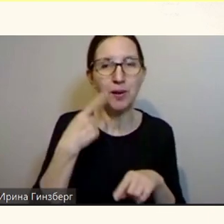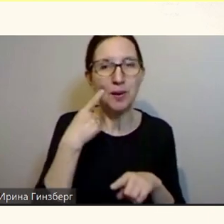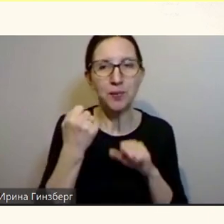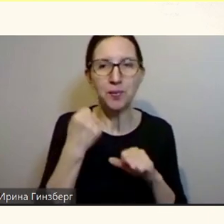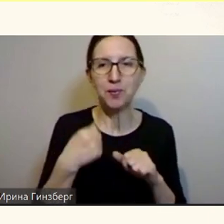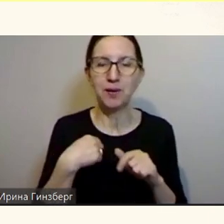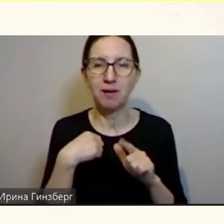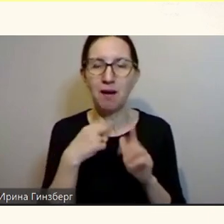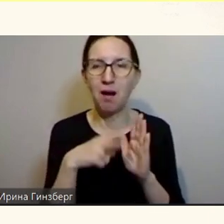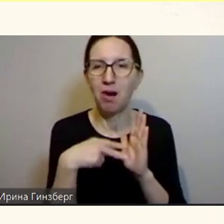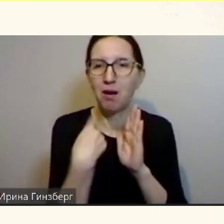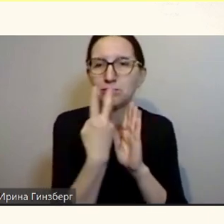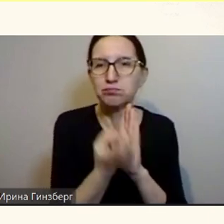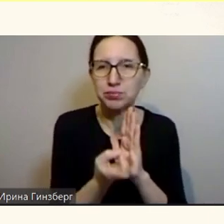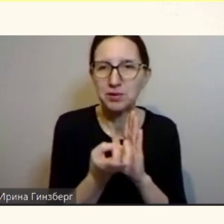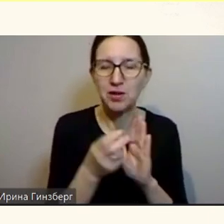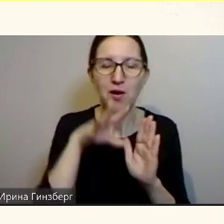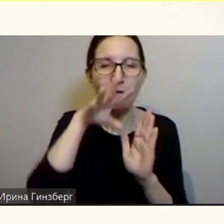Okay, next.